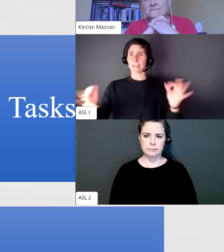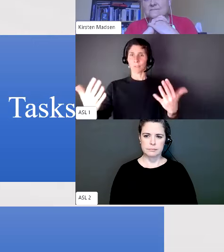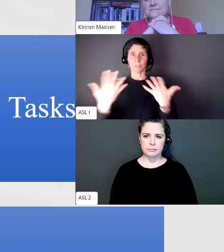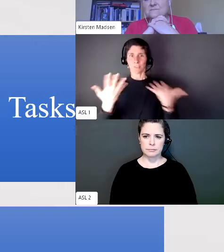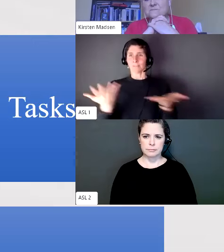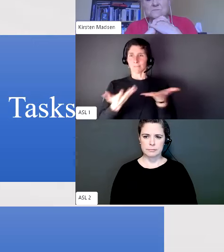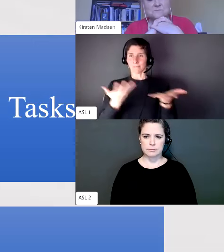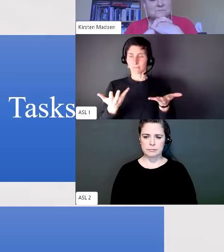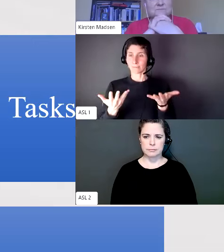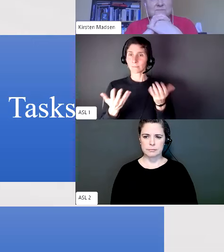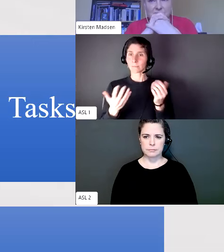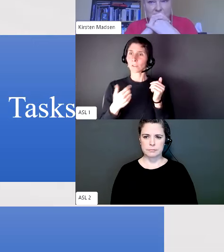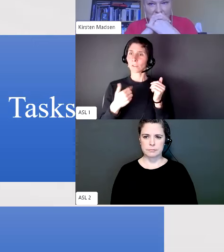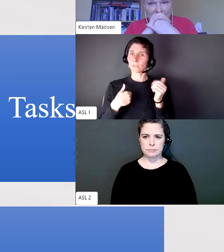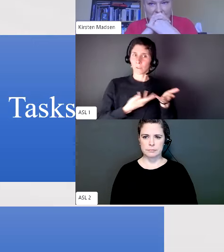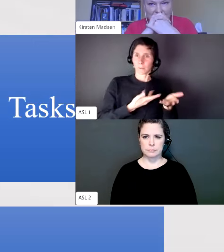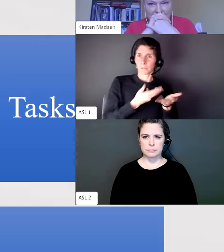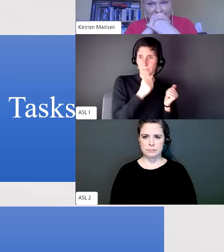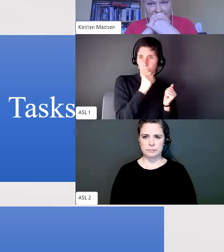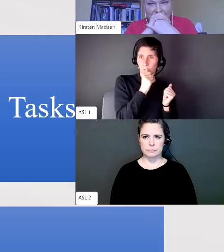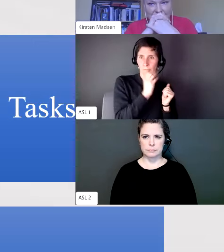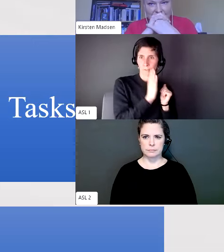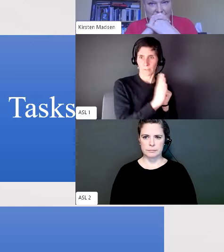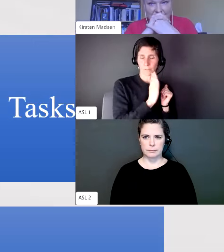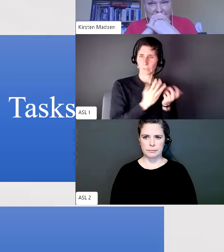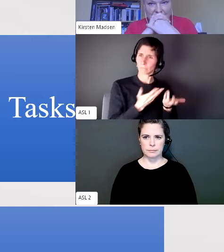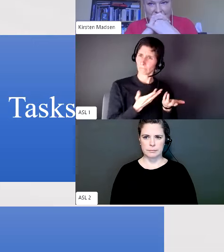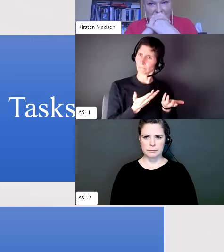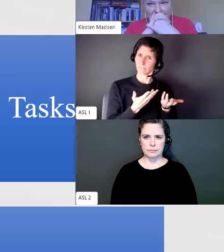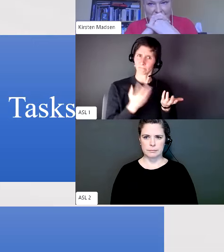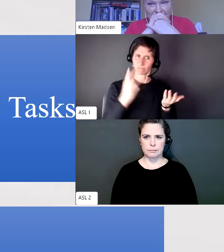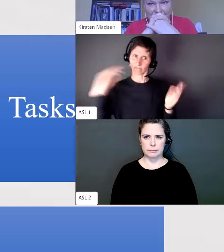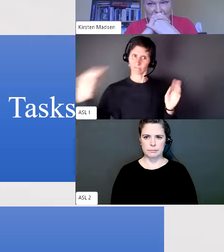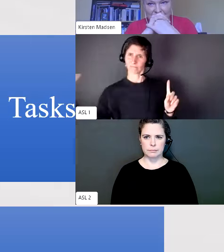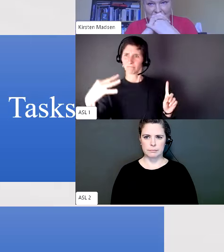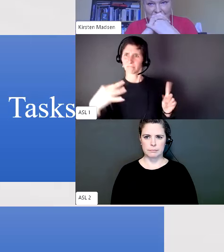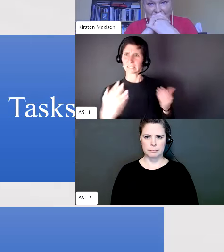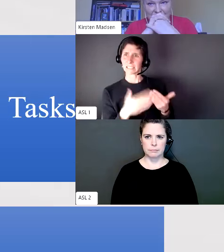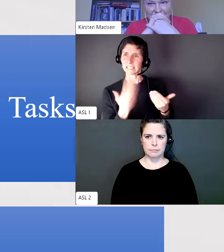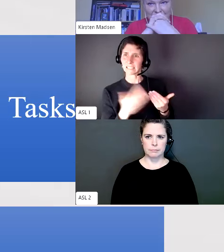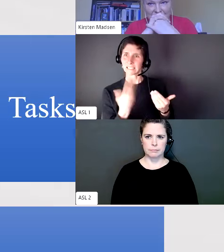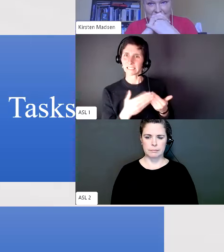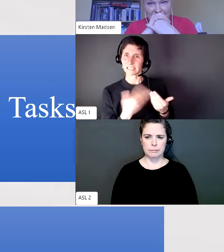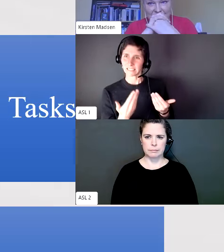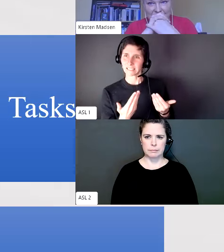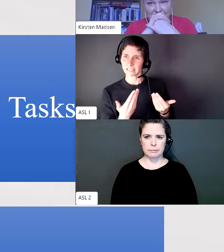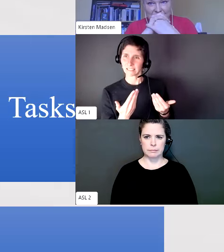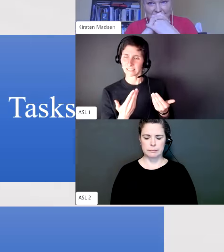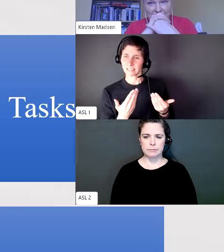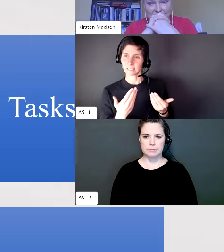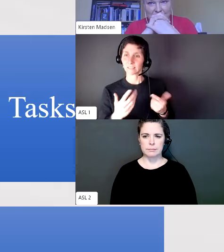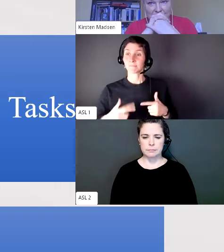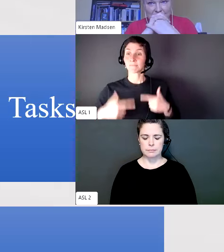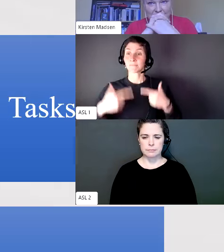So to have a private conversation with somebody, you can see it. So we